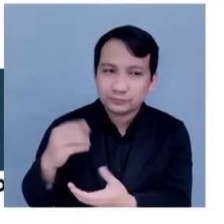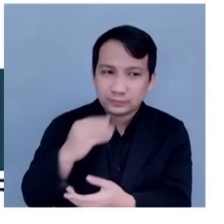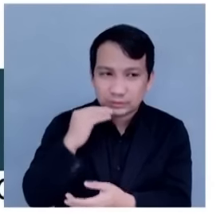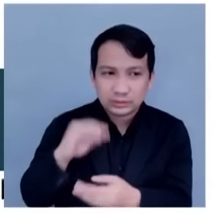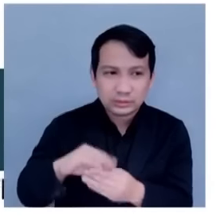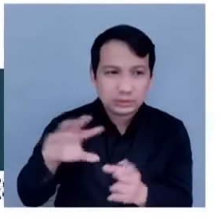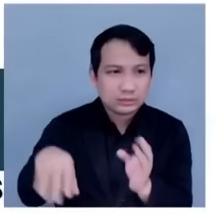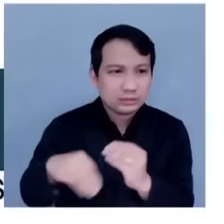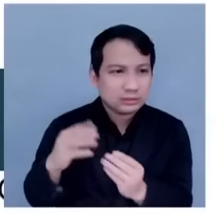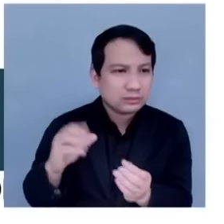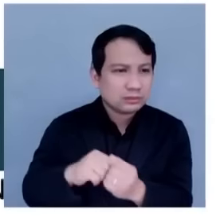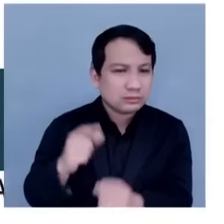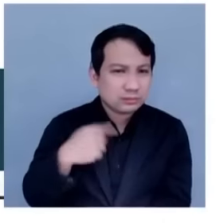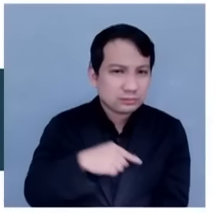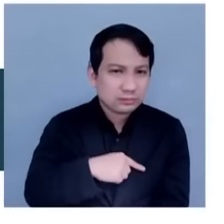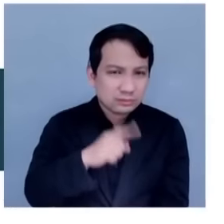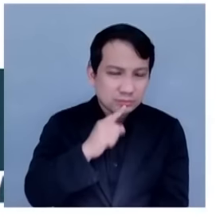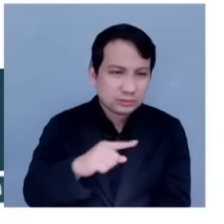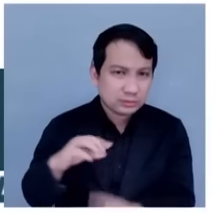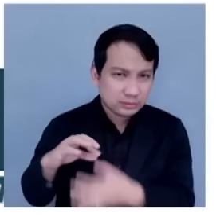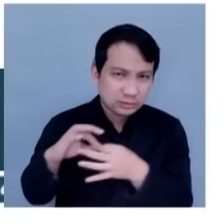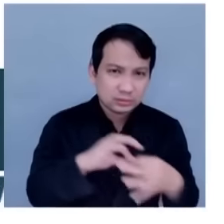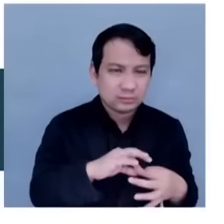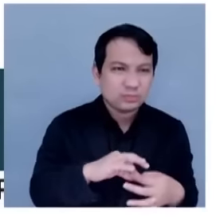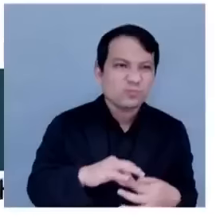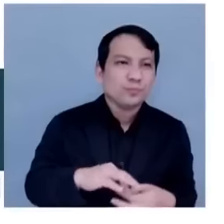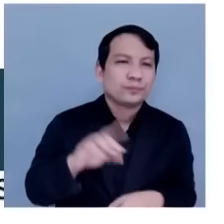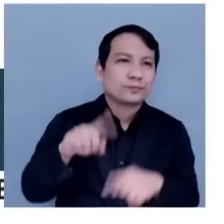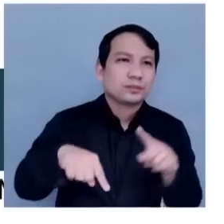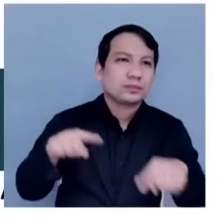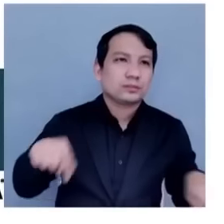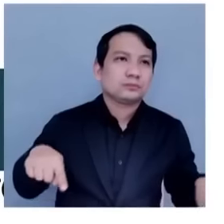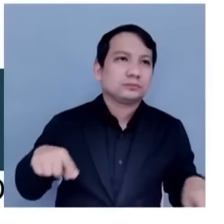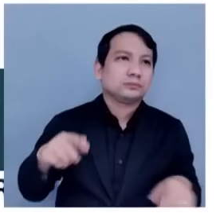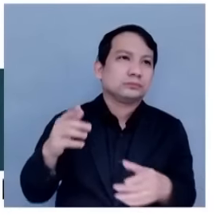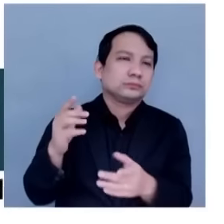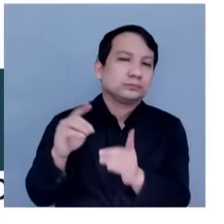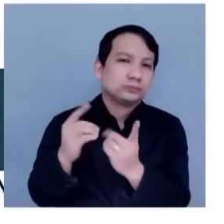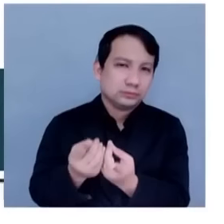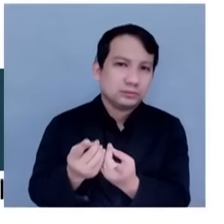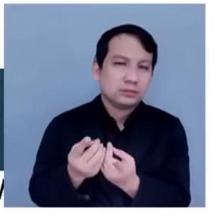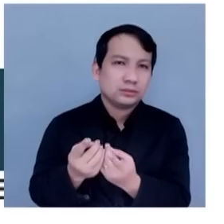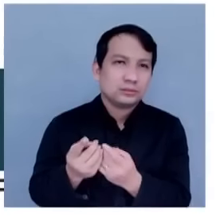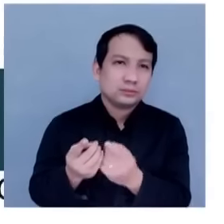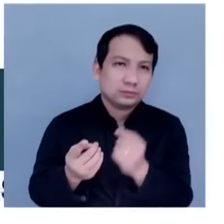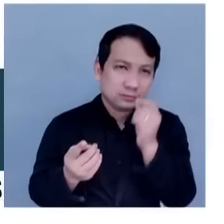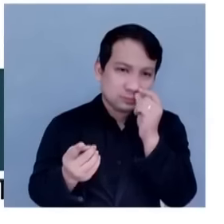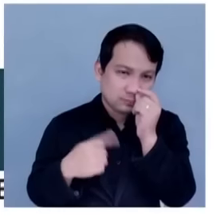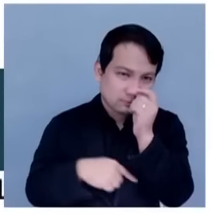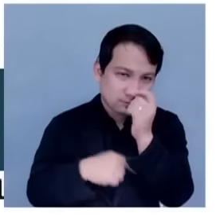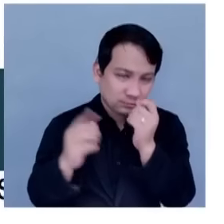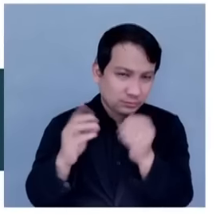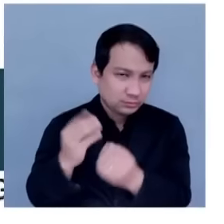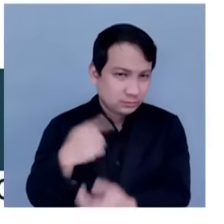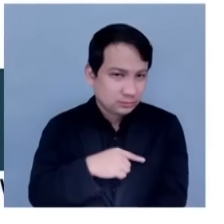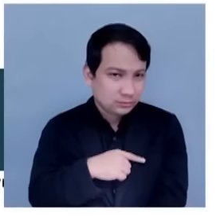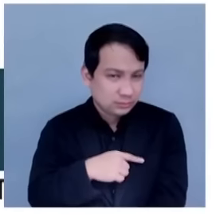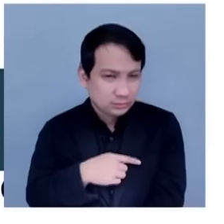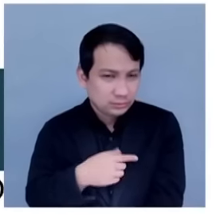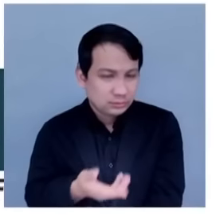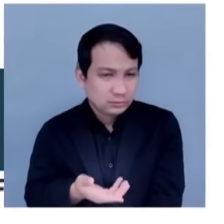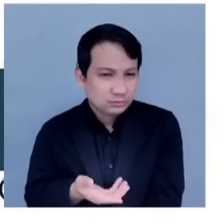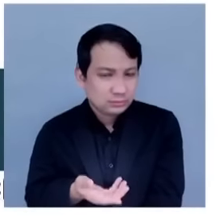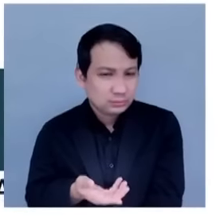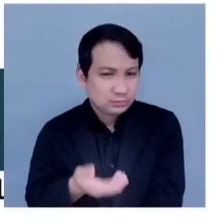organization, they also have links to various agencies. Hindi ho ba? That is the main